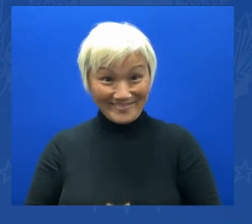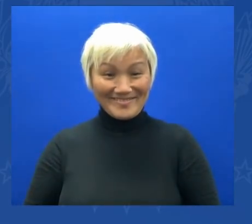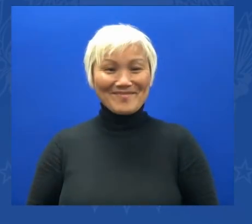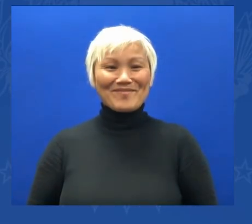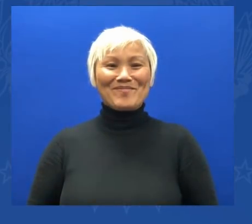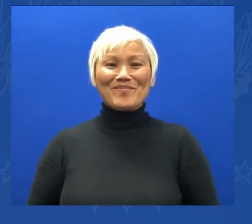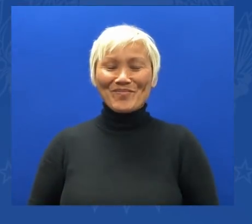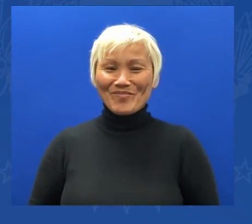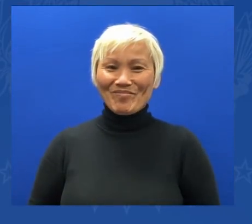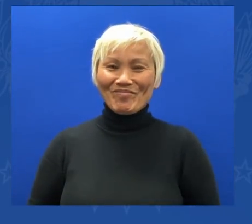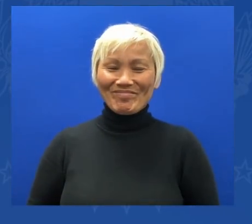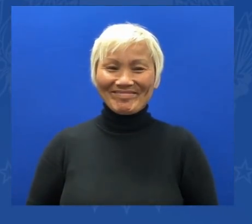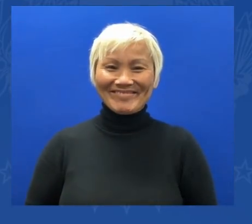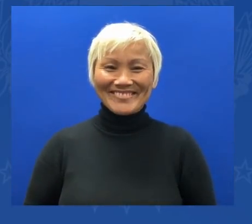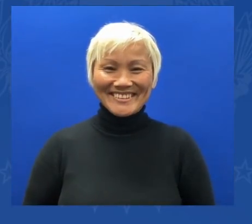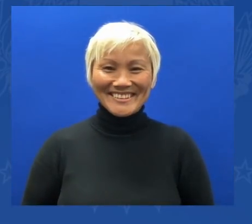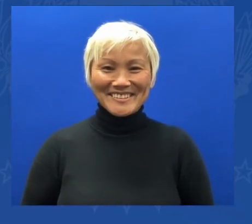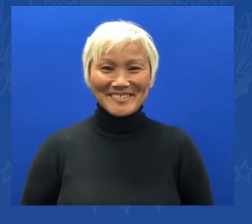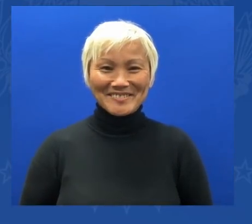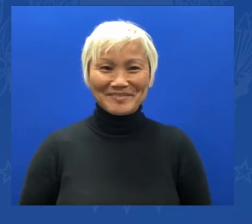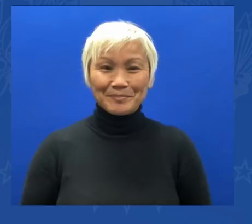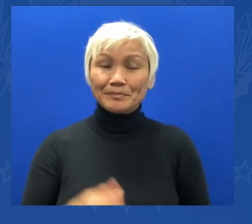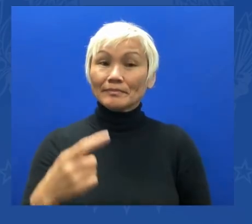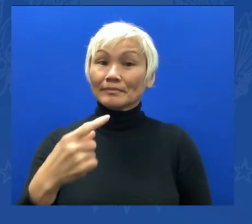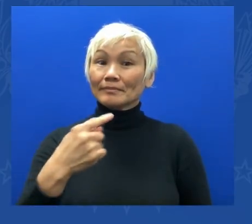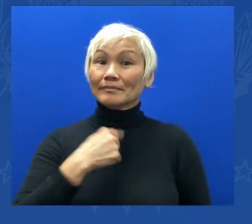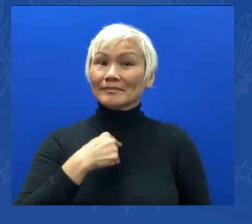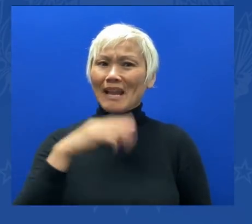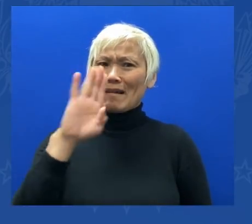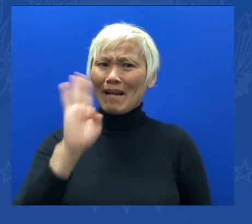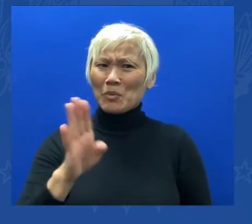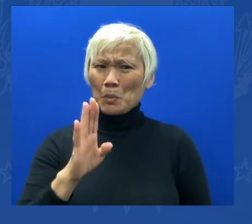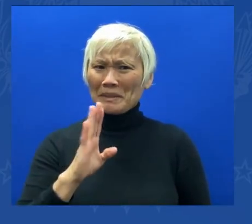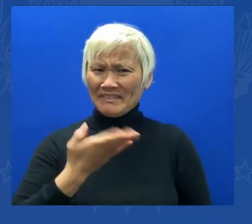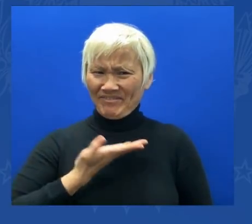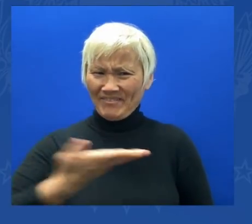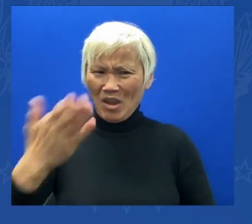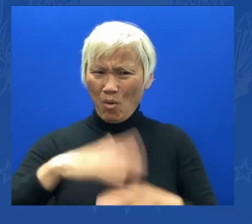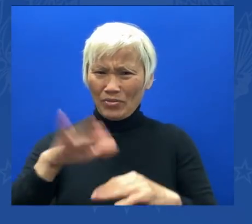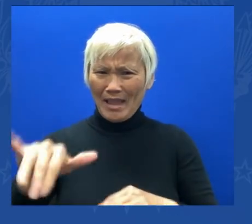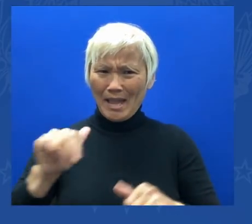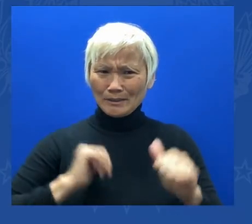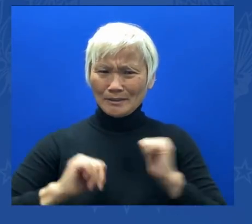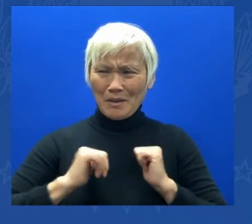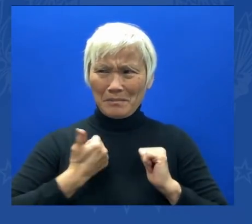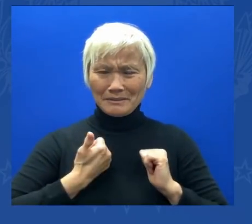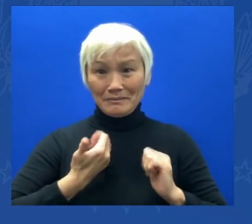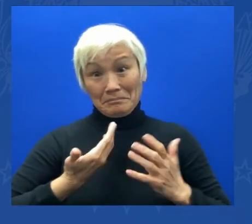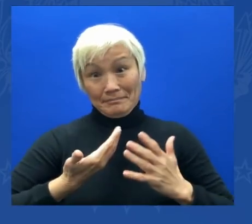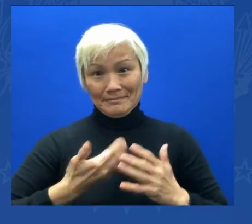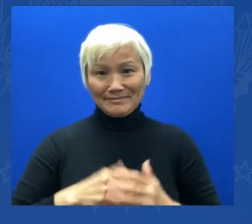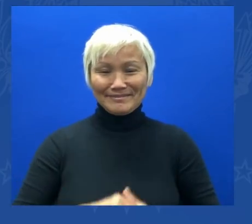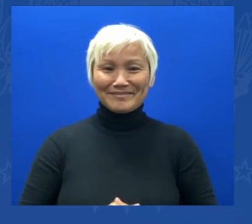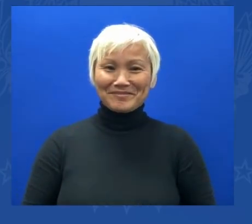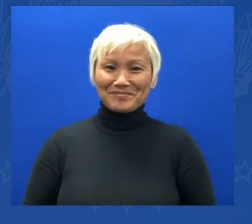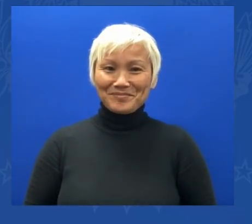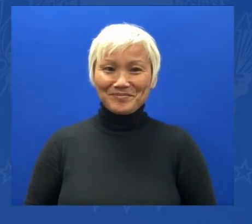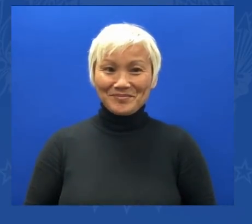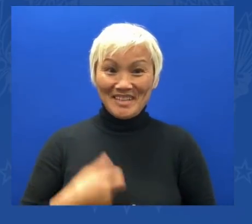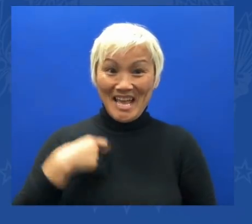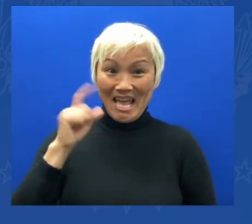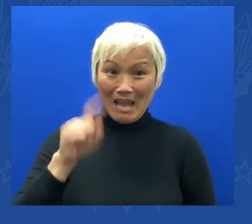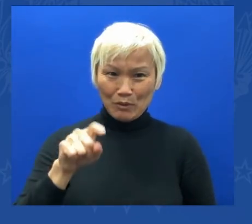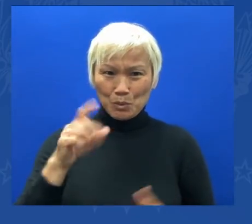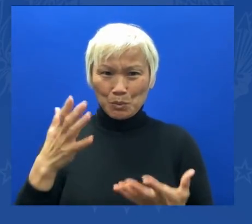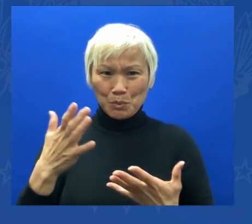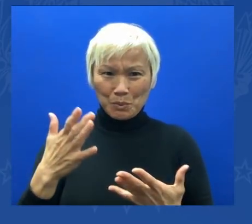I'll never be invited to meet the press again. Anyway, never have to open before Trevor Noah. Trevor's great. When I was elected, he